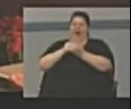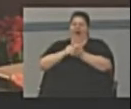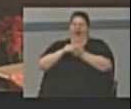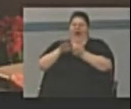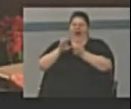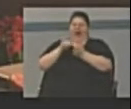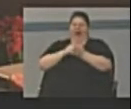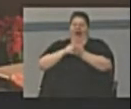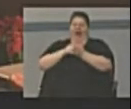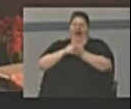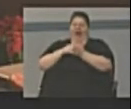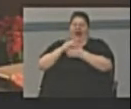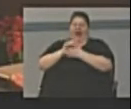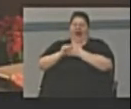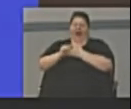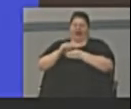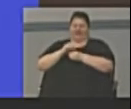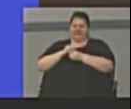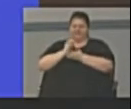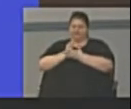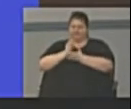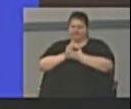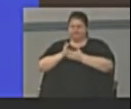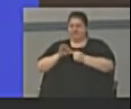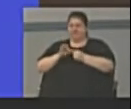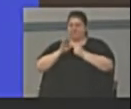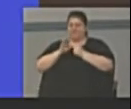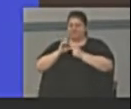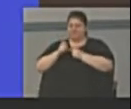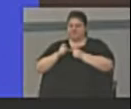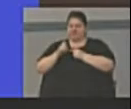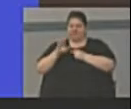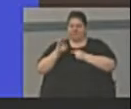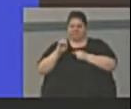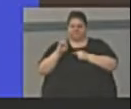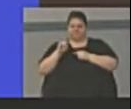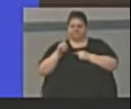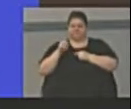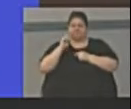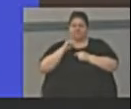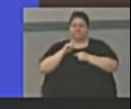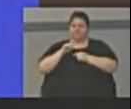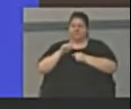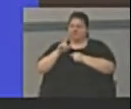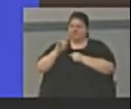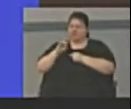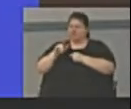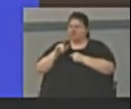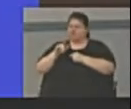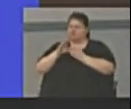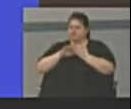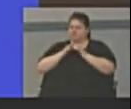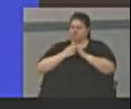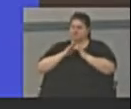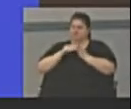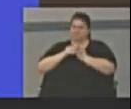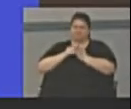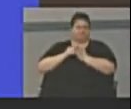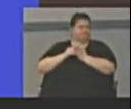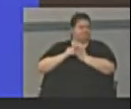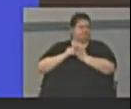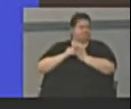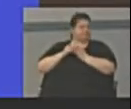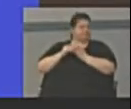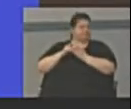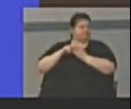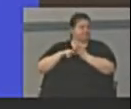$15,500,000 of tax increment financing special obligation bonds for the town center at Laurel. I've read the title under the record for the